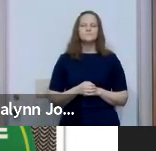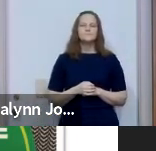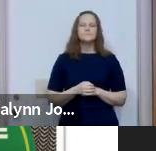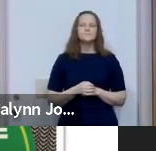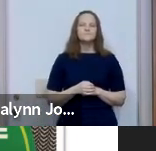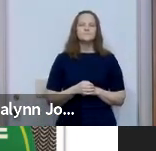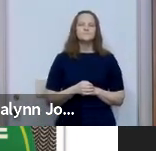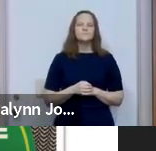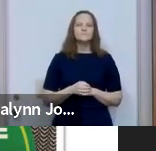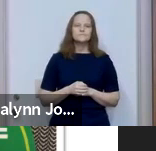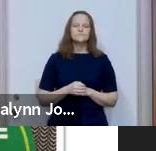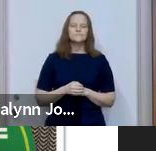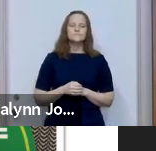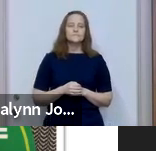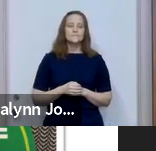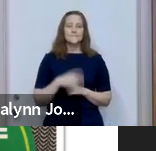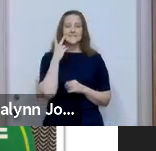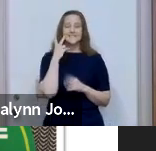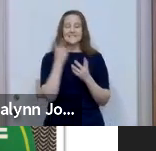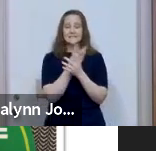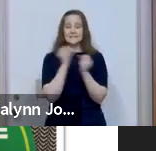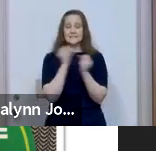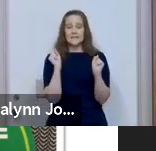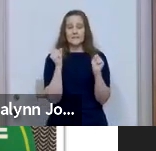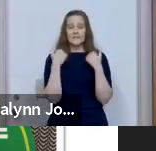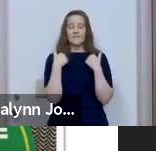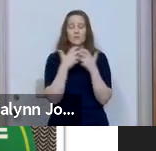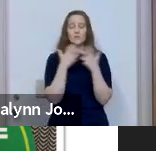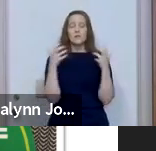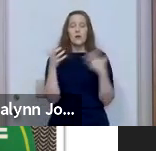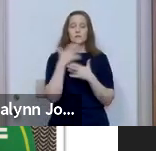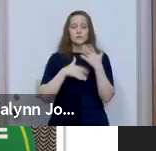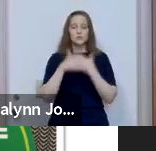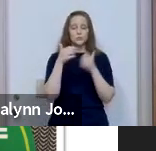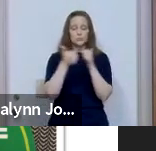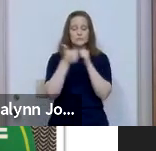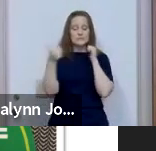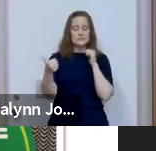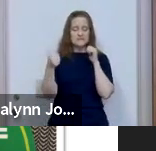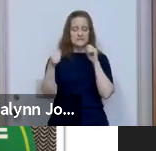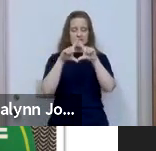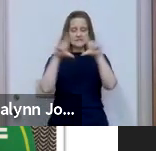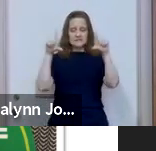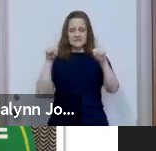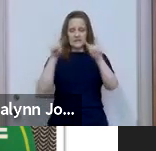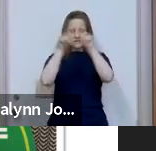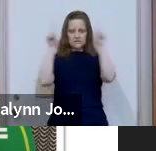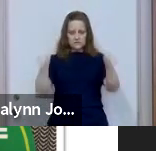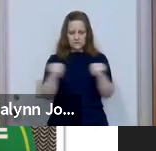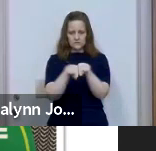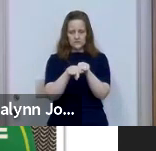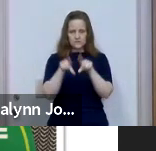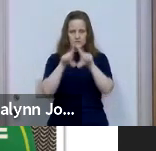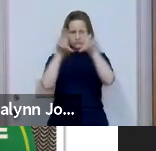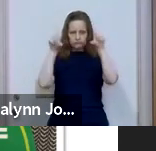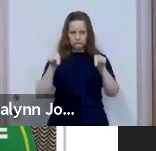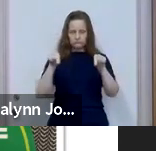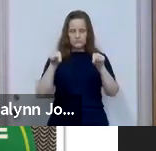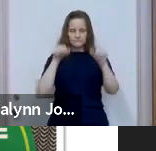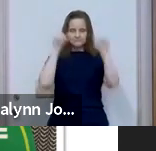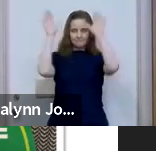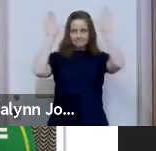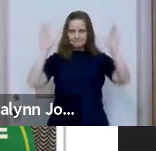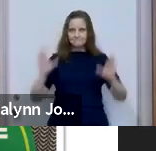You can see here on safety, we've got a lot of social distancing signs that have been put out around the campus. Again, with 7 million square